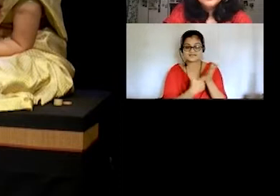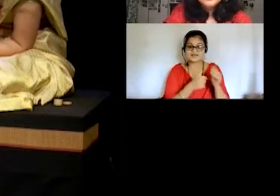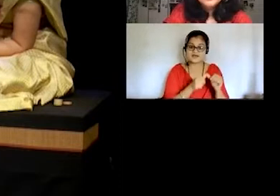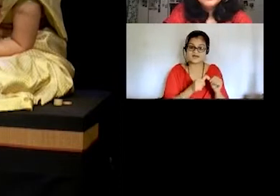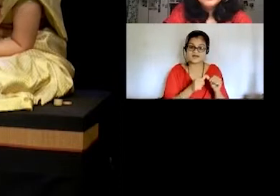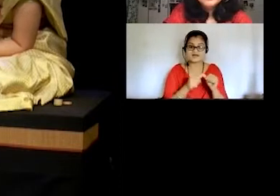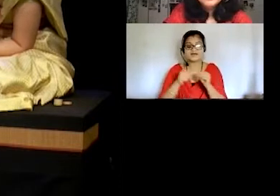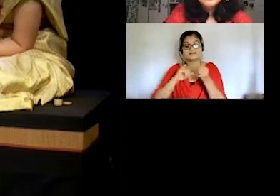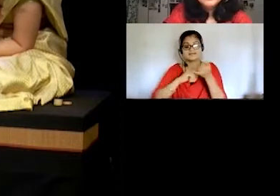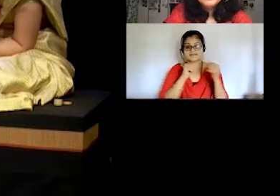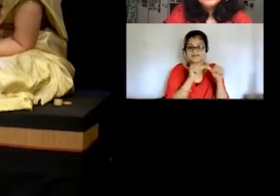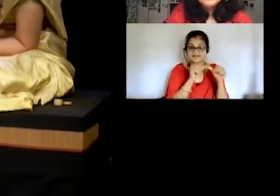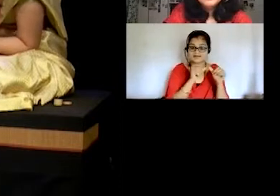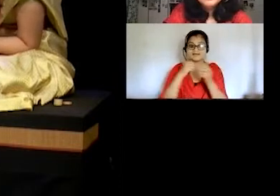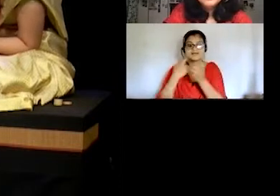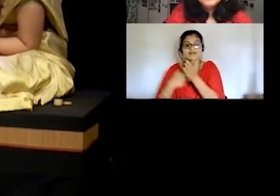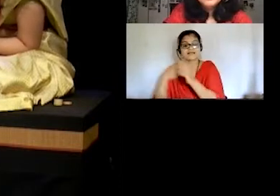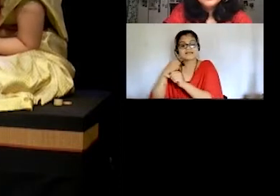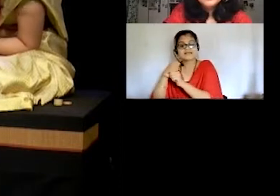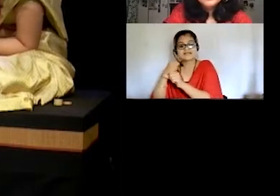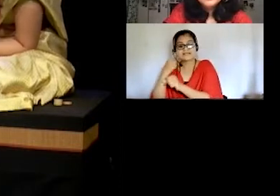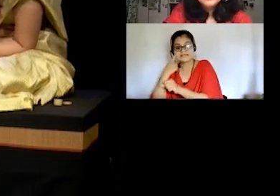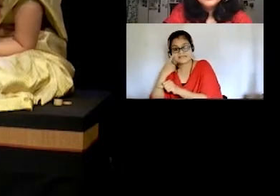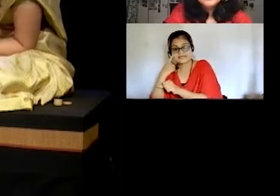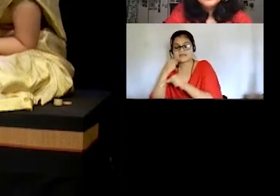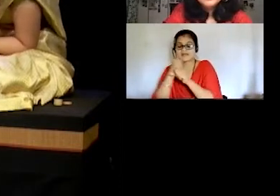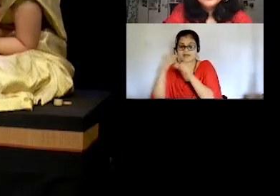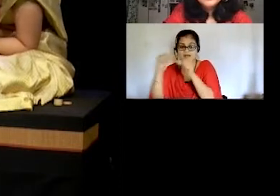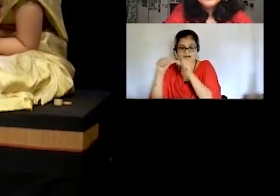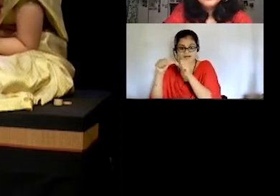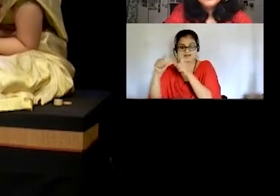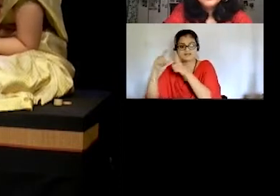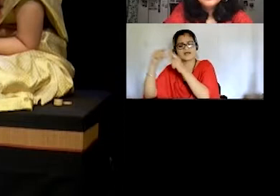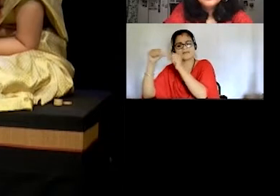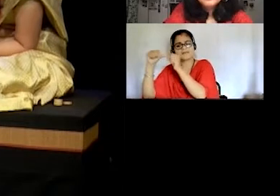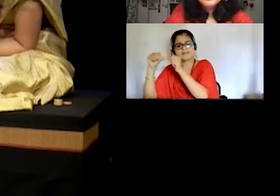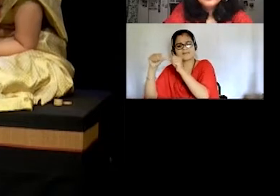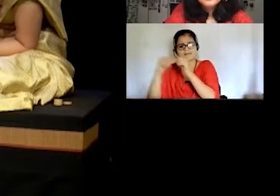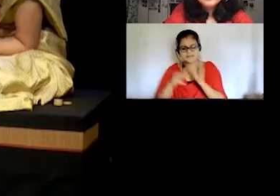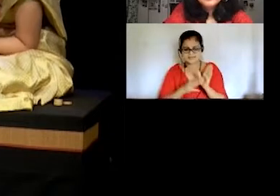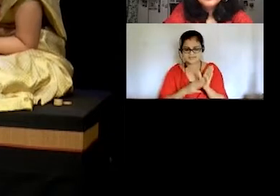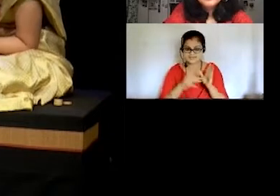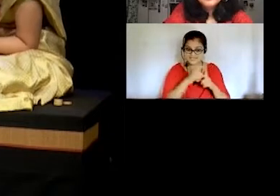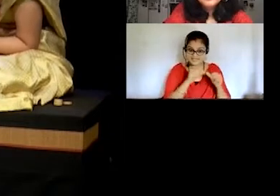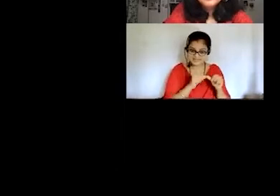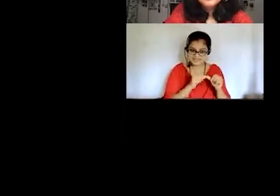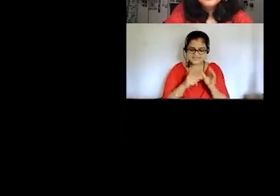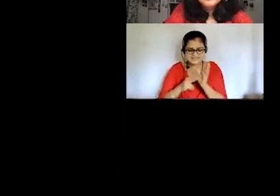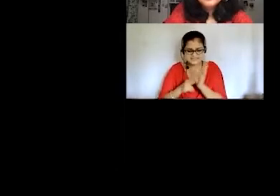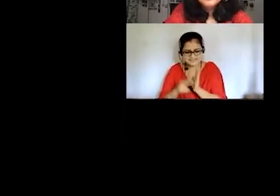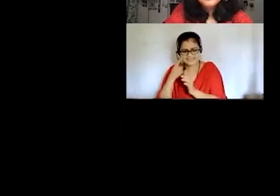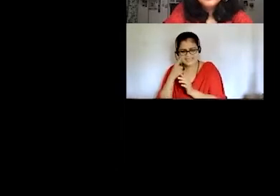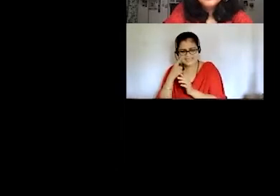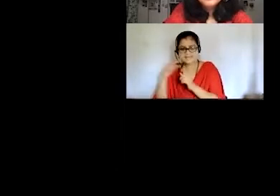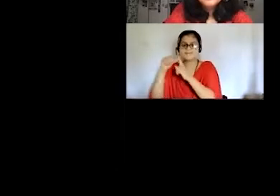da sa re ga pa ga dha pa ga ni da